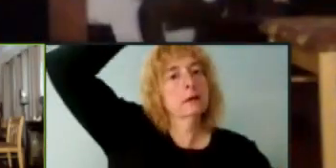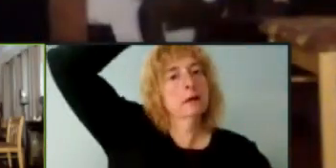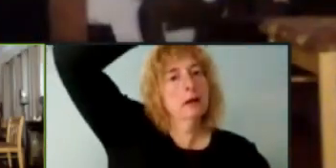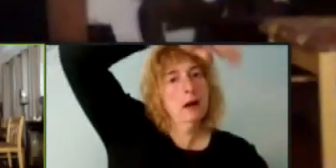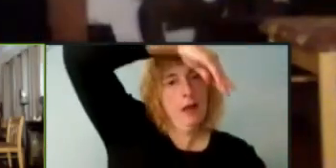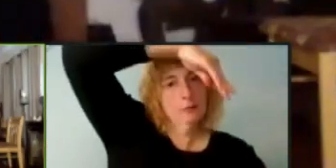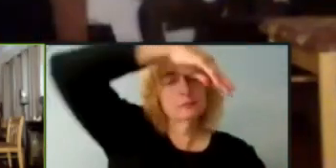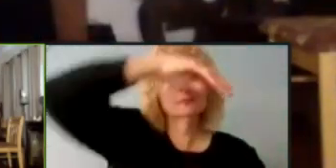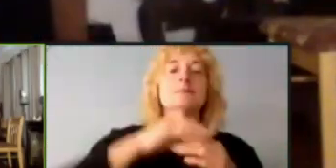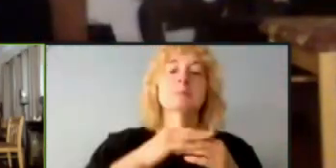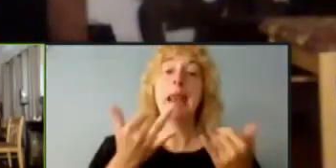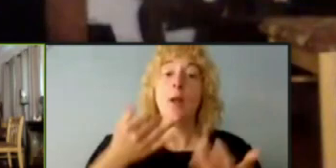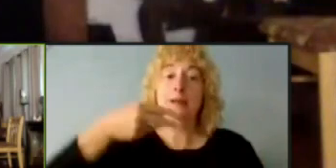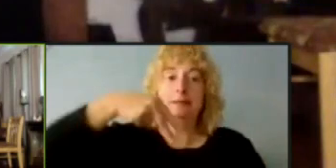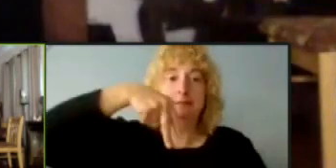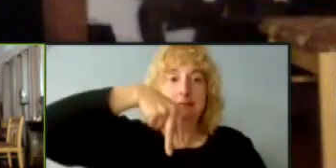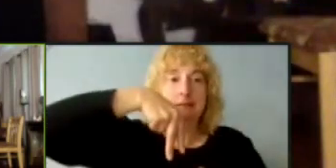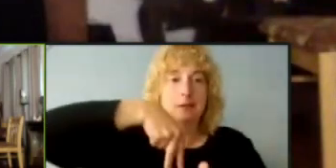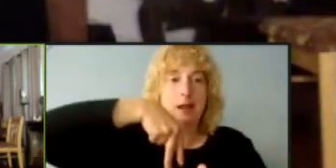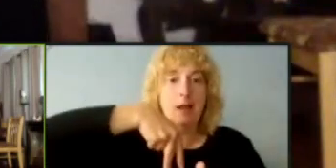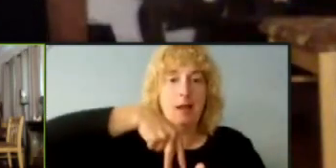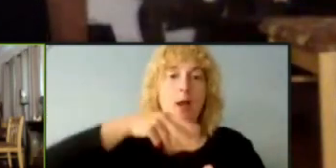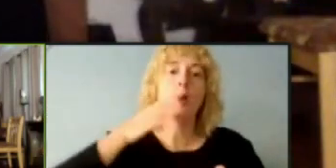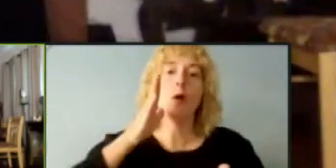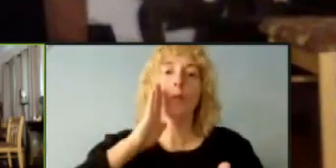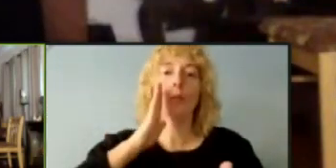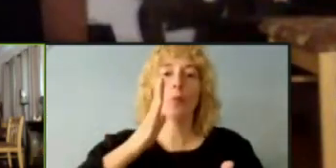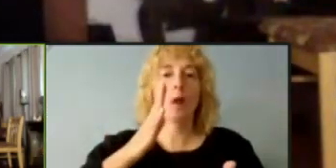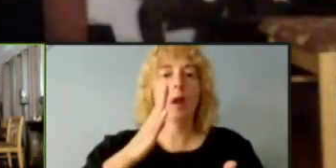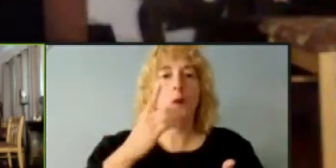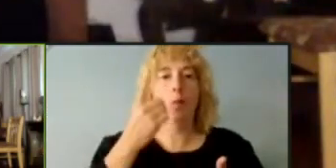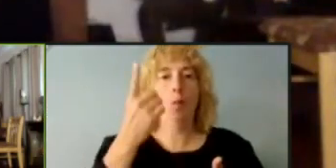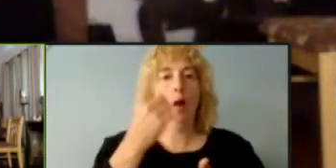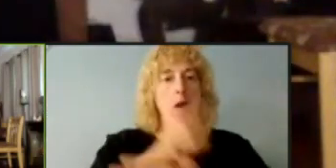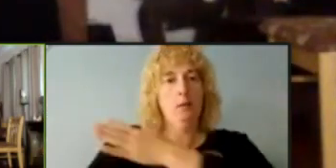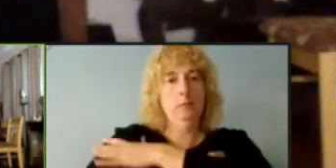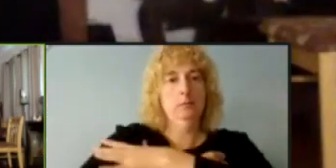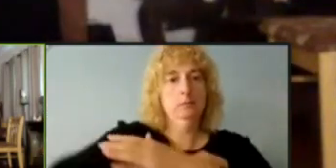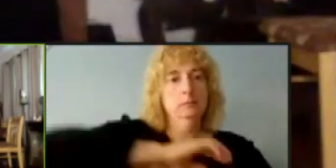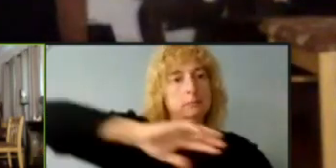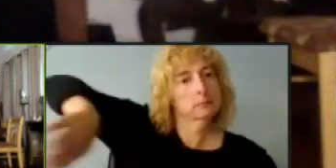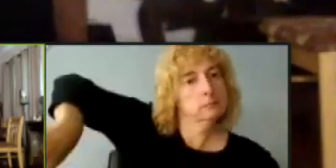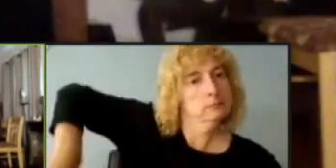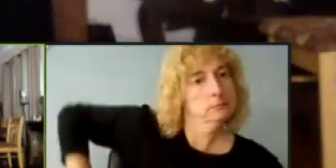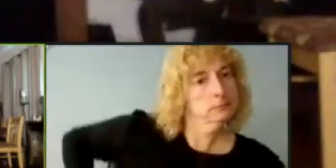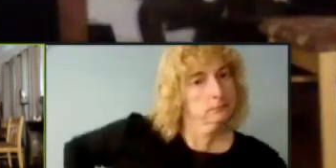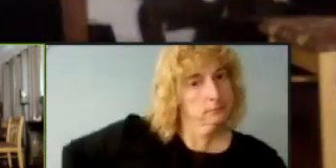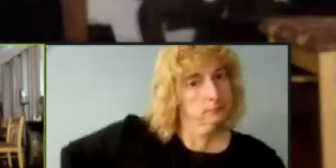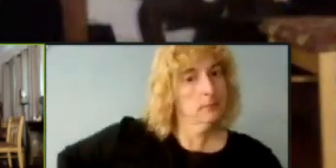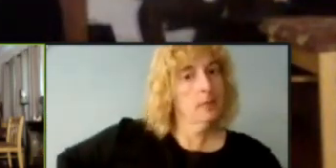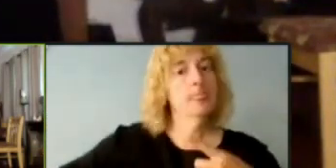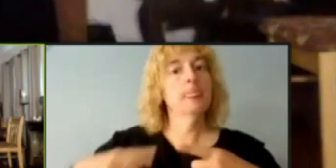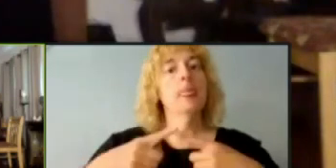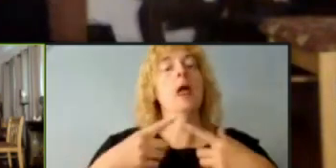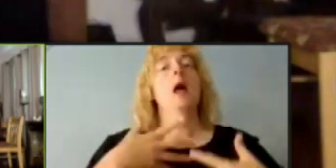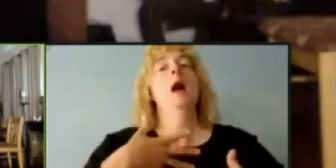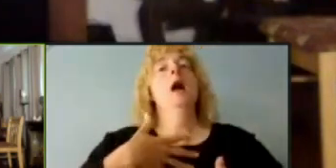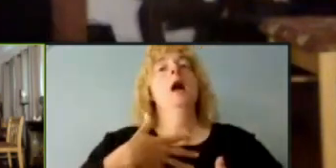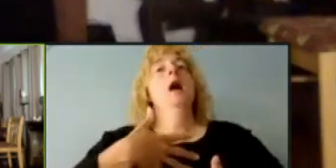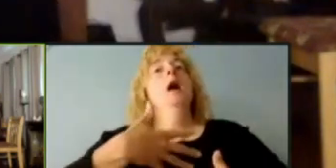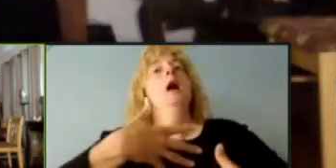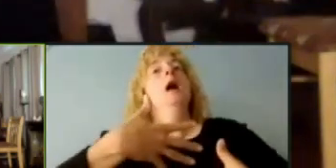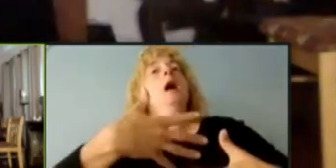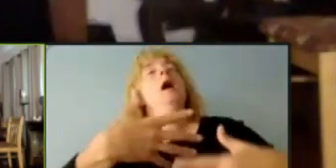cross one arm behind our back, okay? Inhale, one arm up, wave to the top of